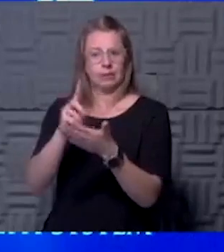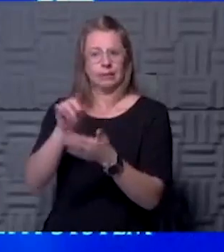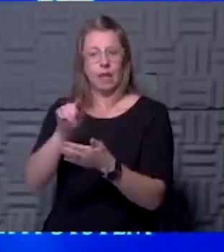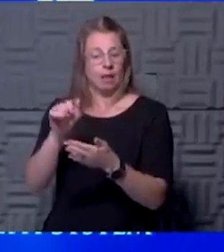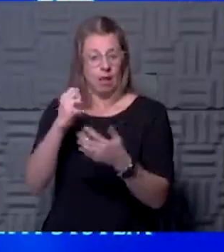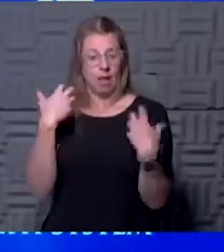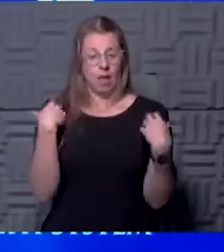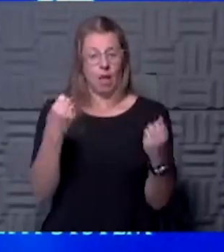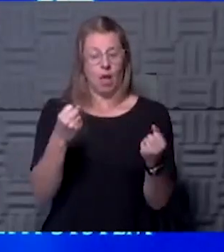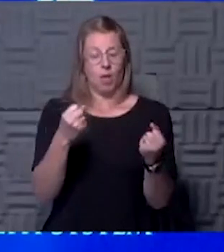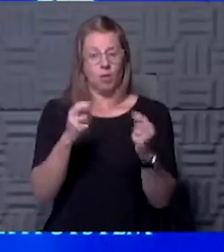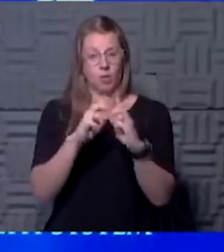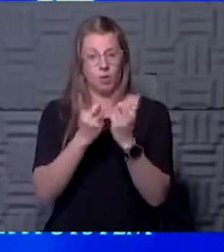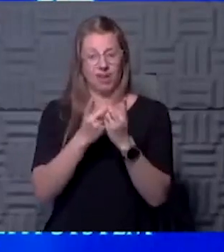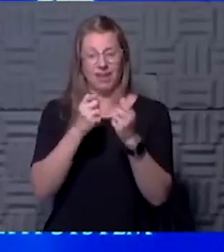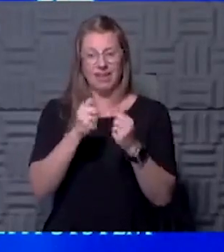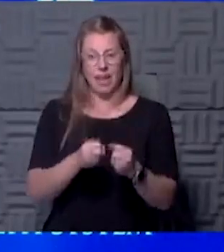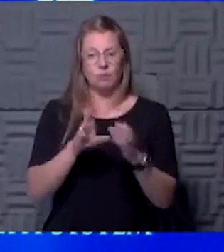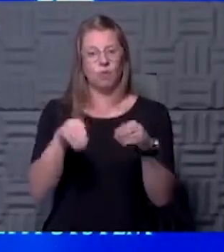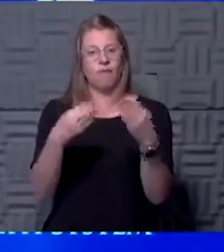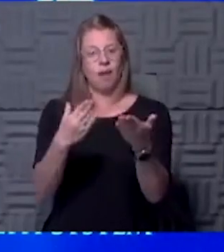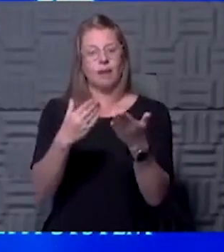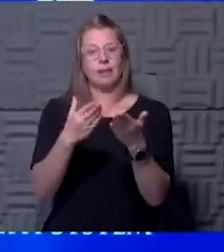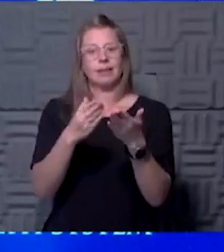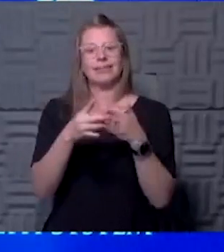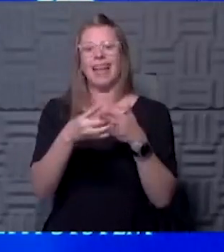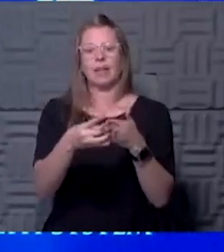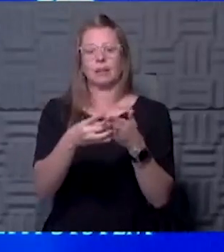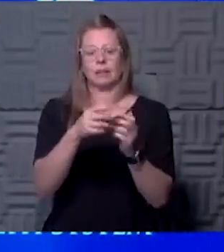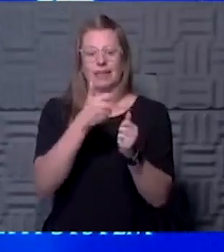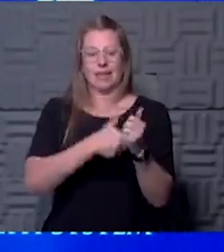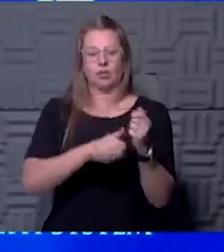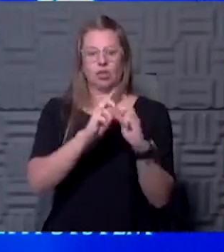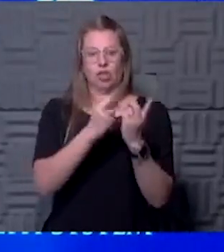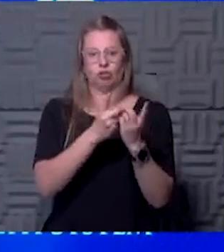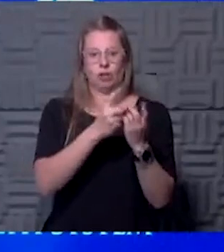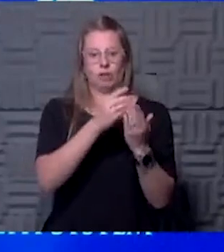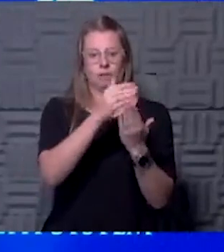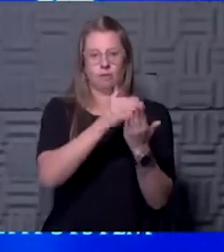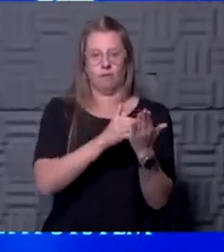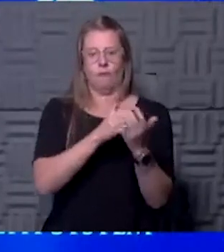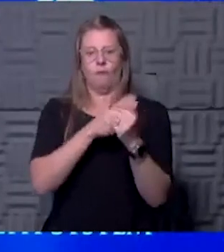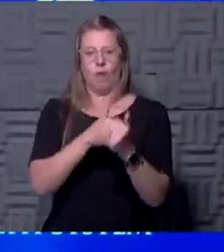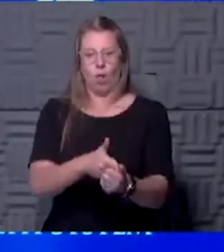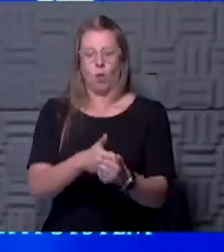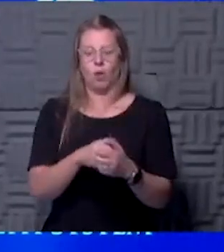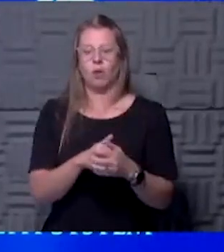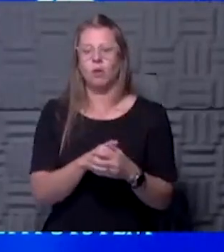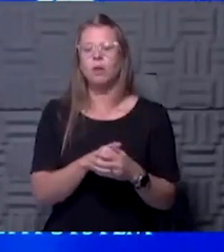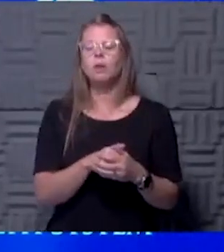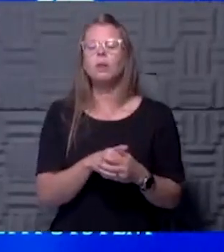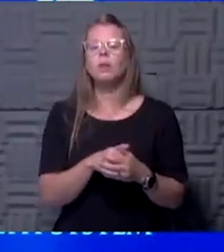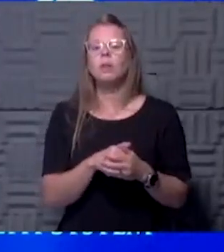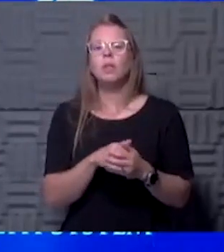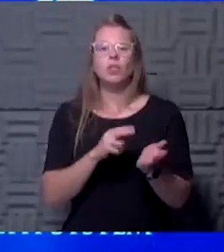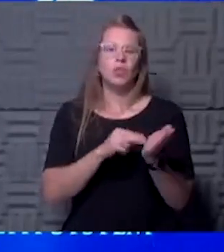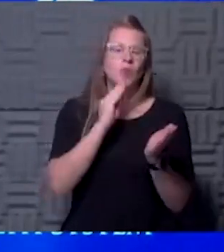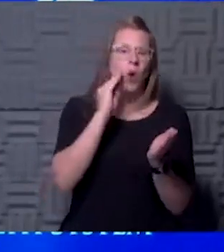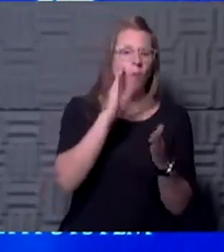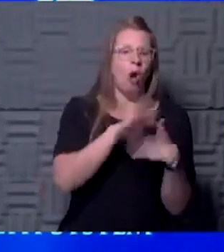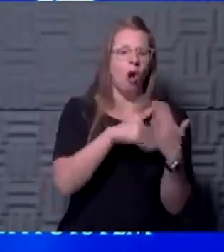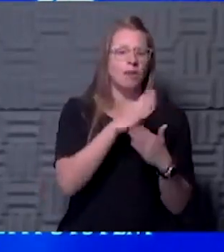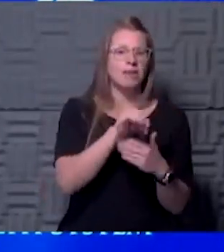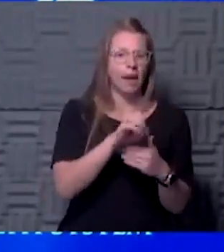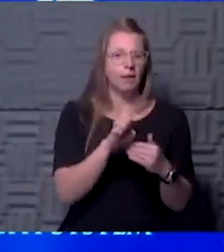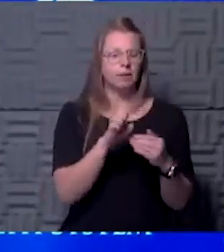could issue guidance district by district. So they're saying if in a nursing home, all the cases are kind of combined and you're not